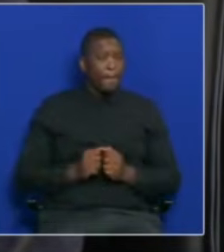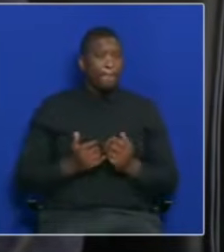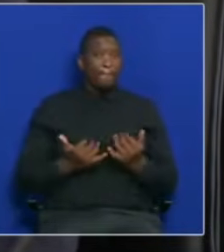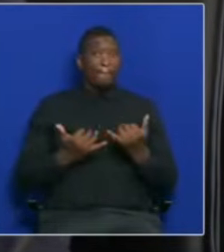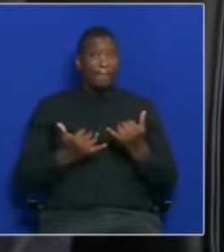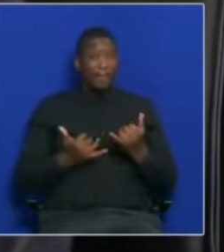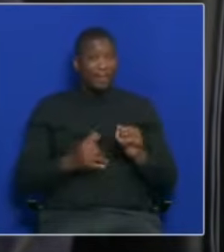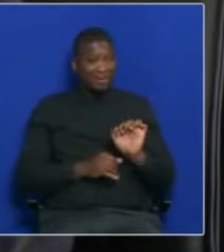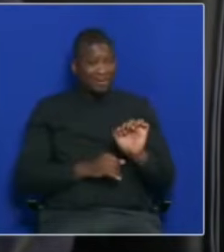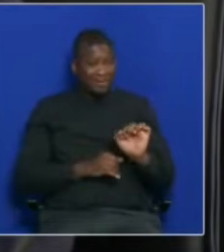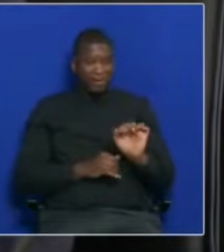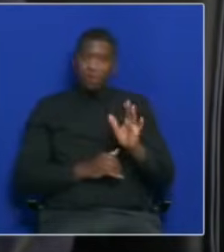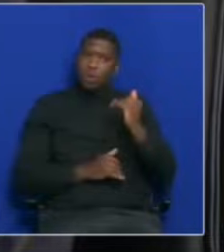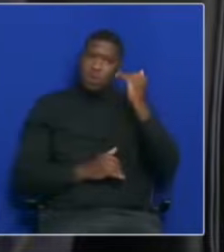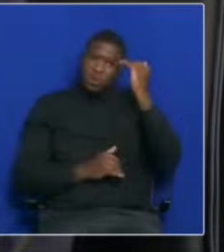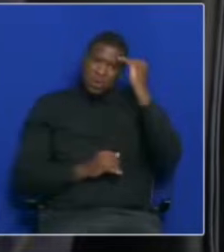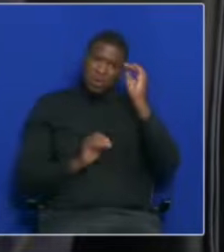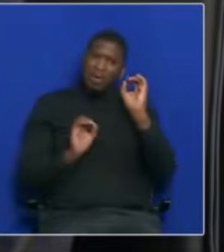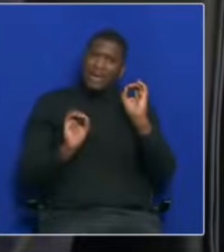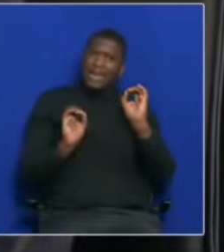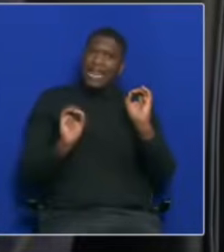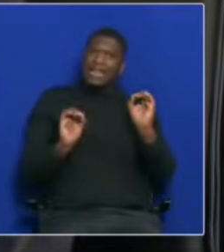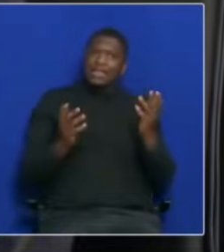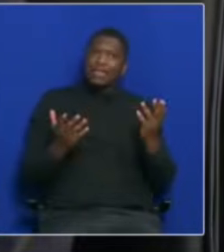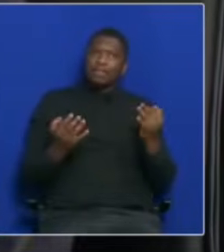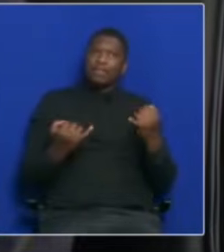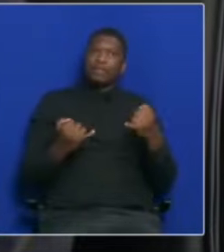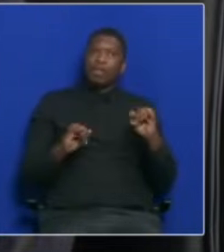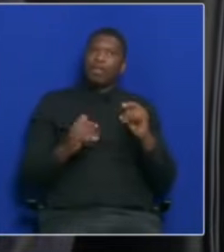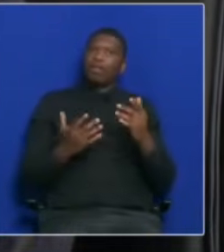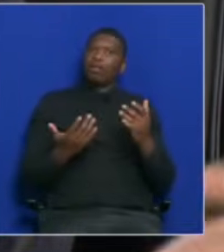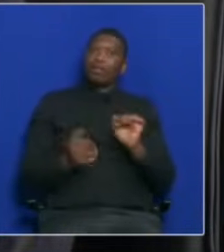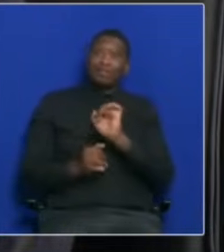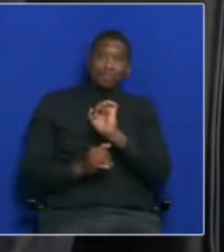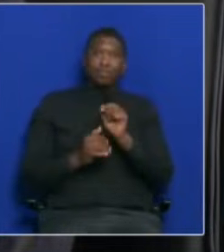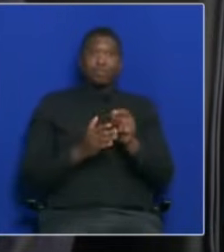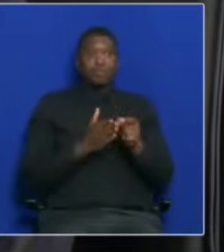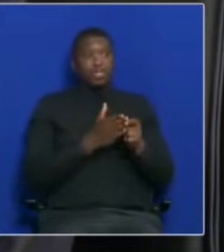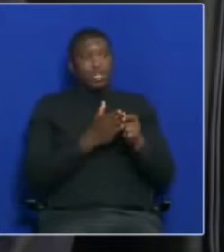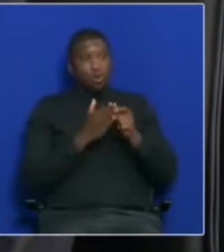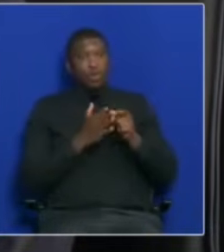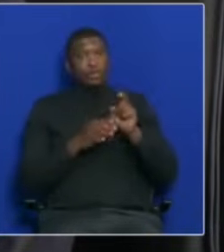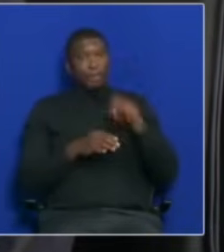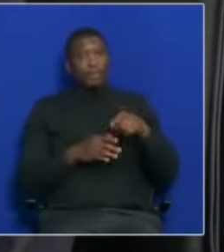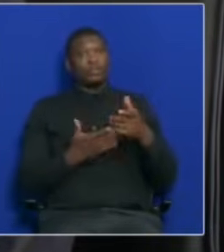were requested, or you were going to call a general to hand over